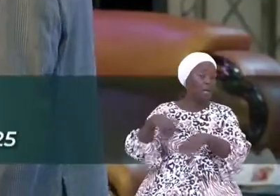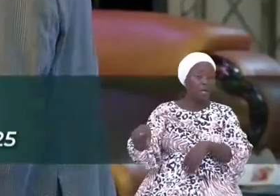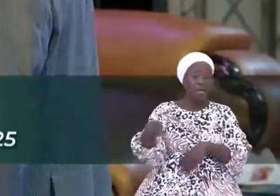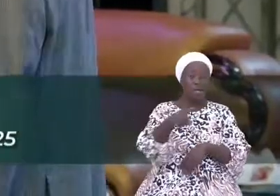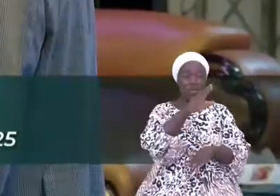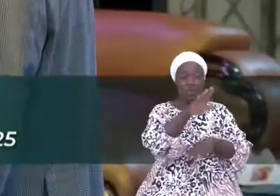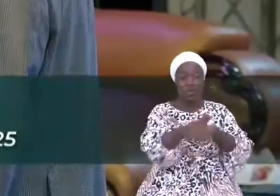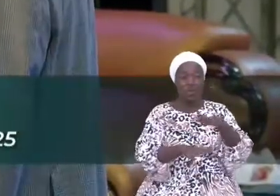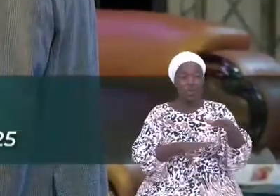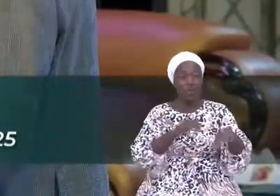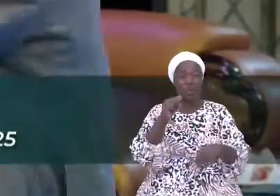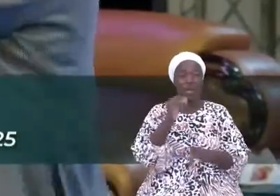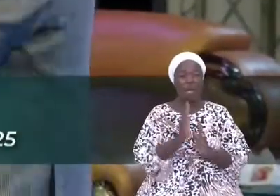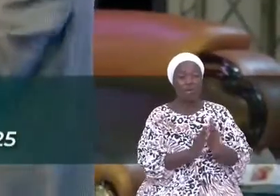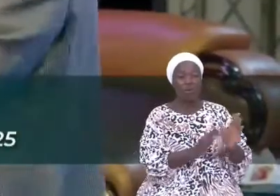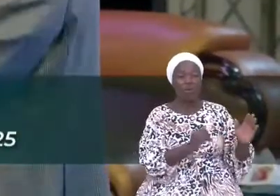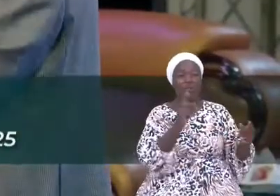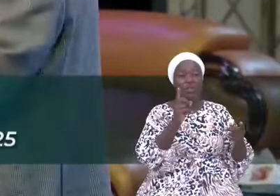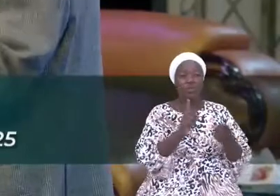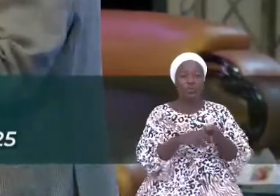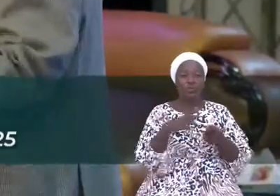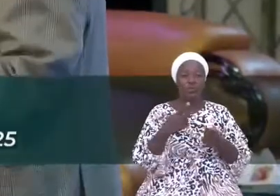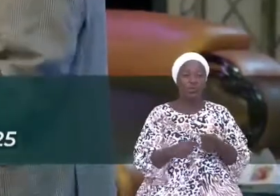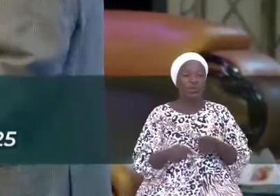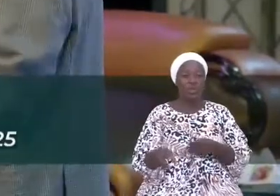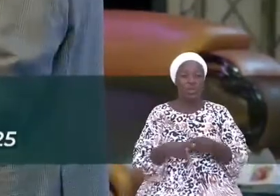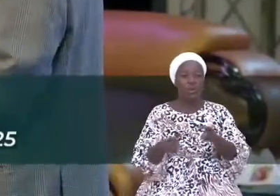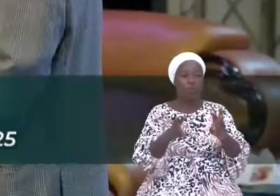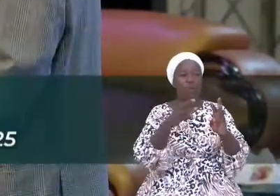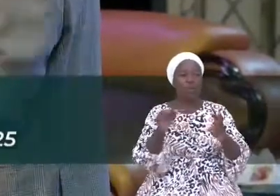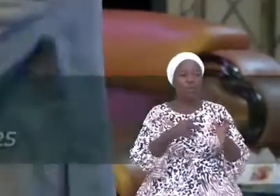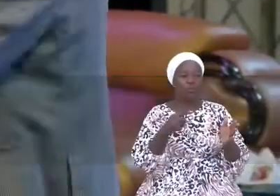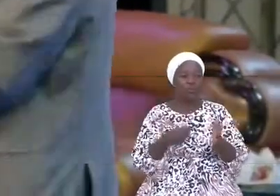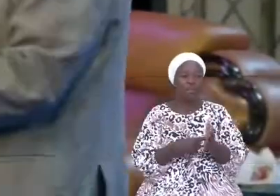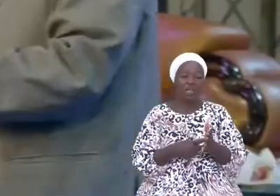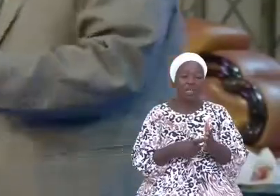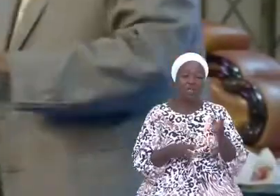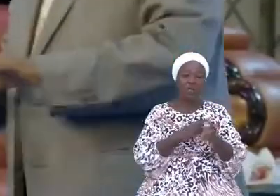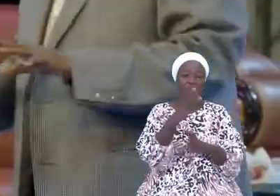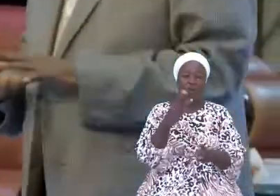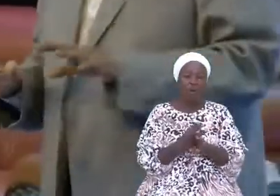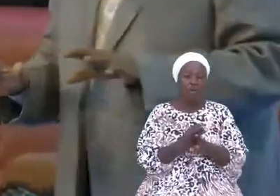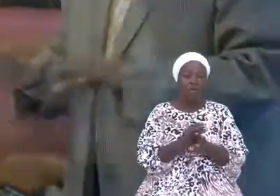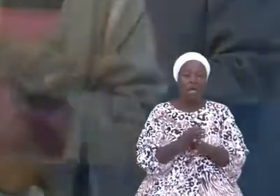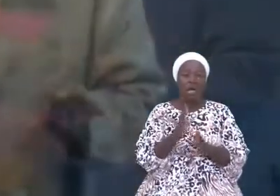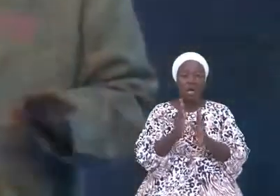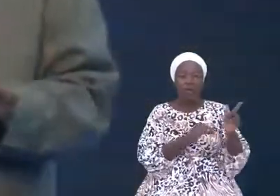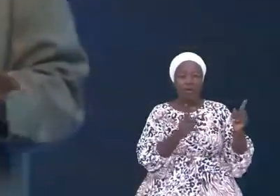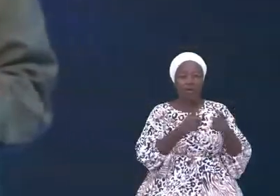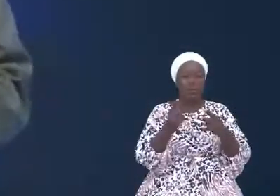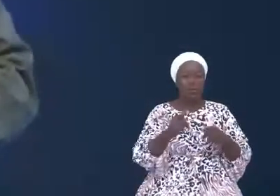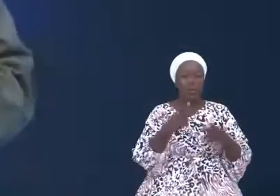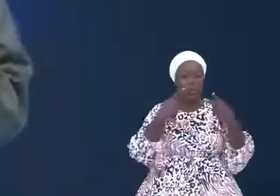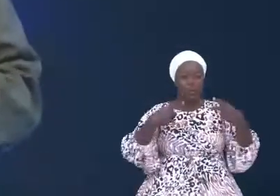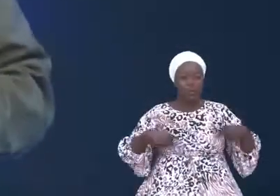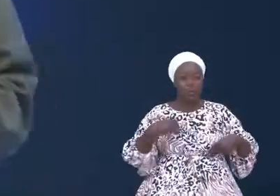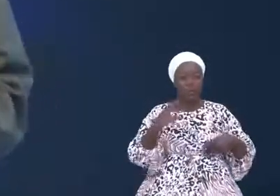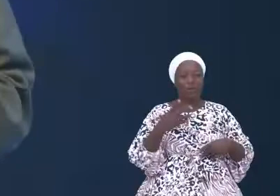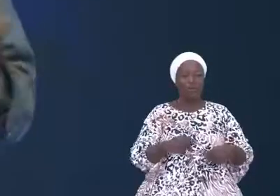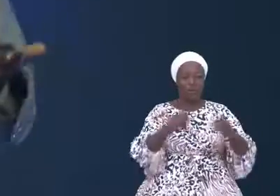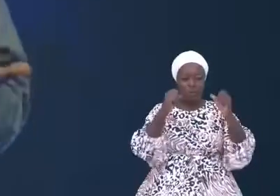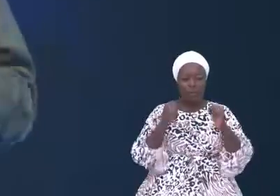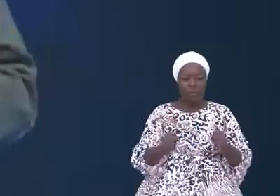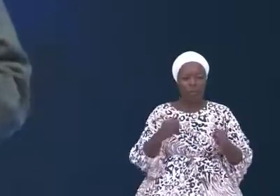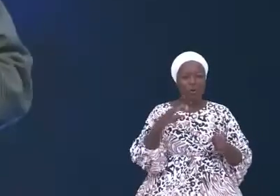walked according to the course of this world, according to the prince of the power of